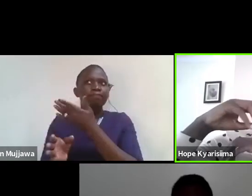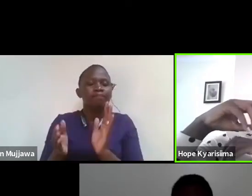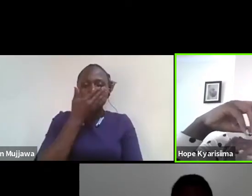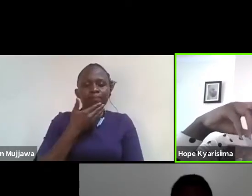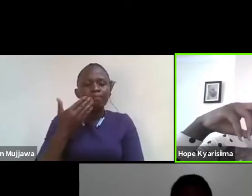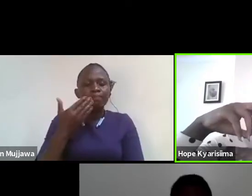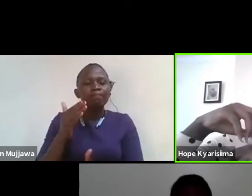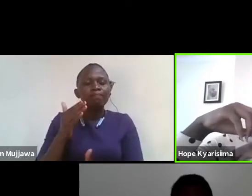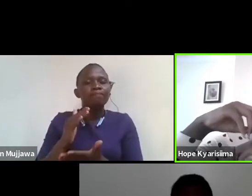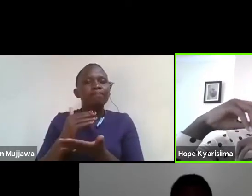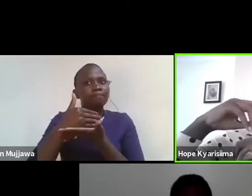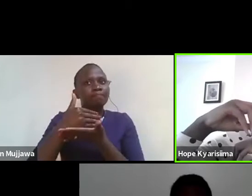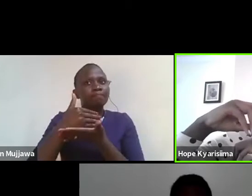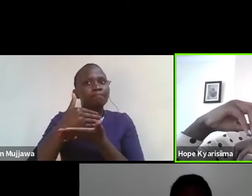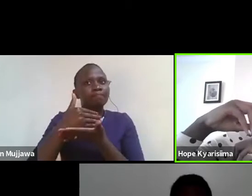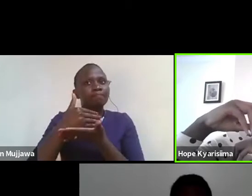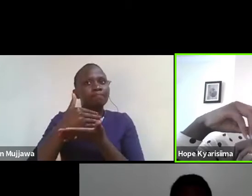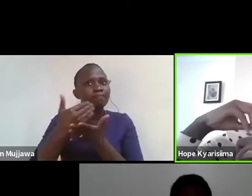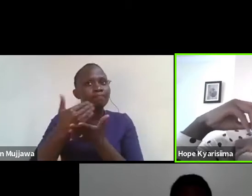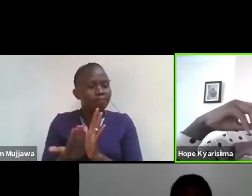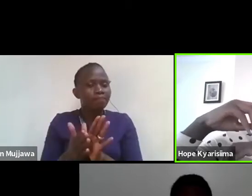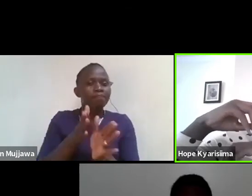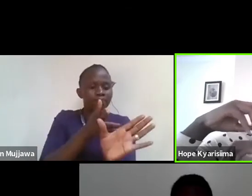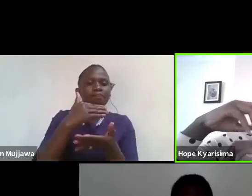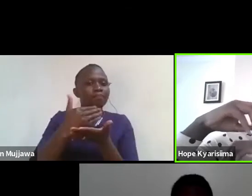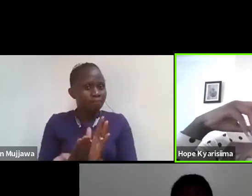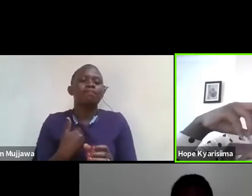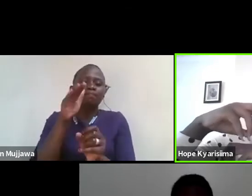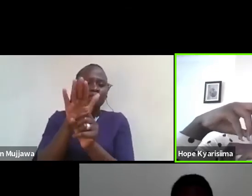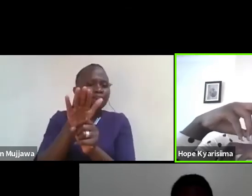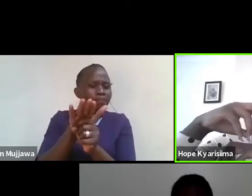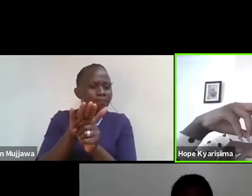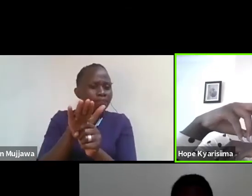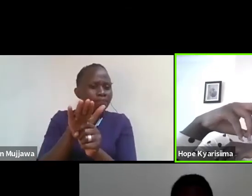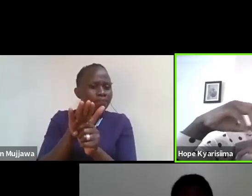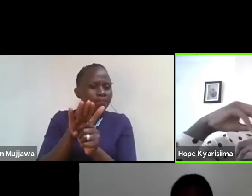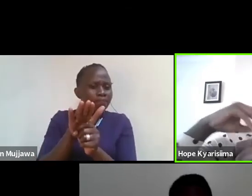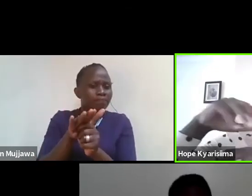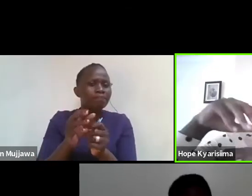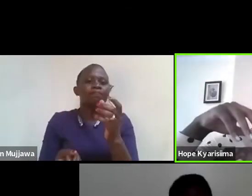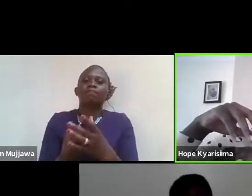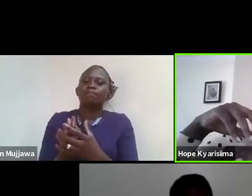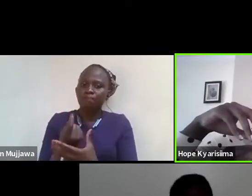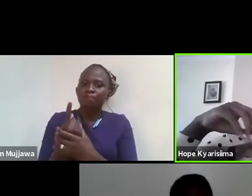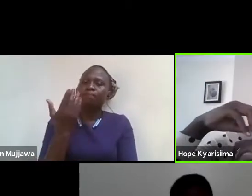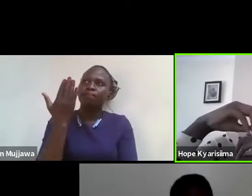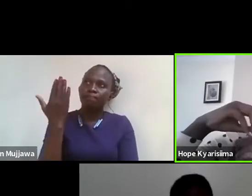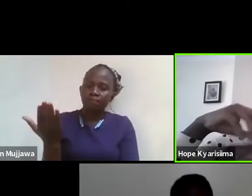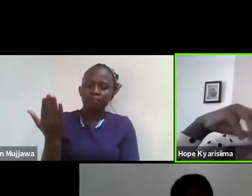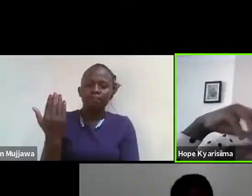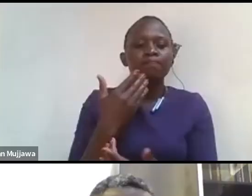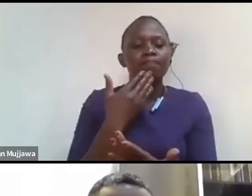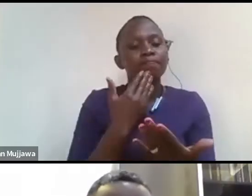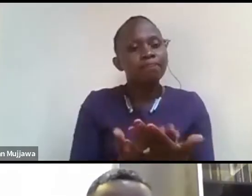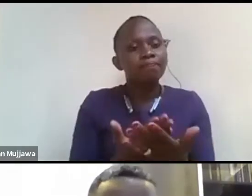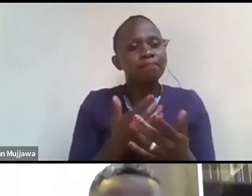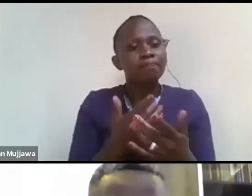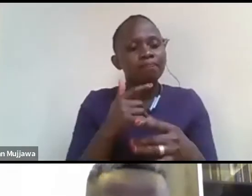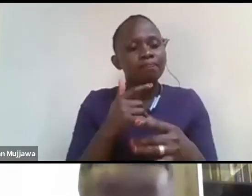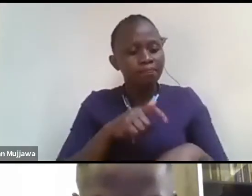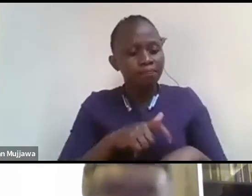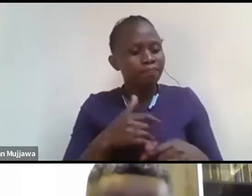lot of opportunity in these resources. Good enough, we are in a time where there's a lot of advanced technology, good